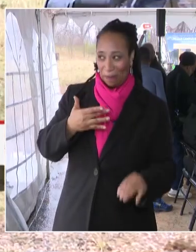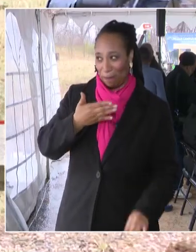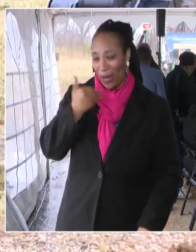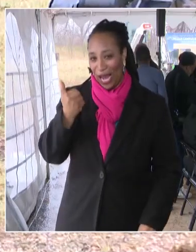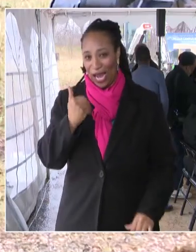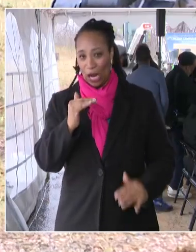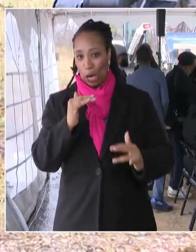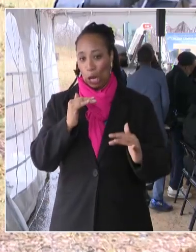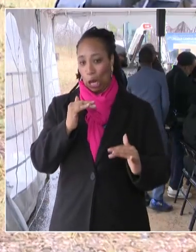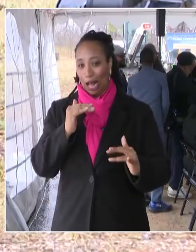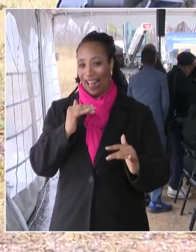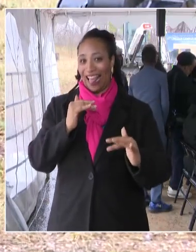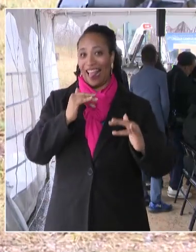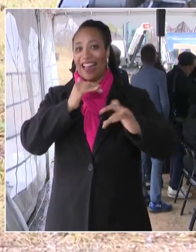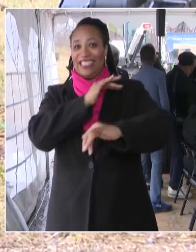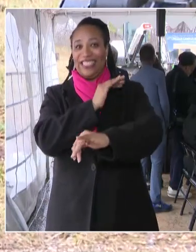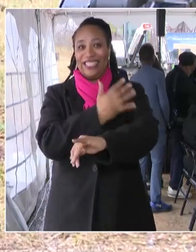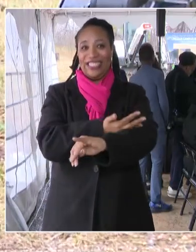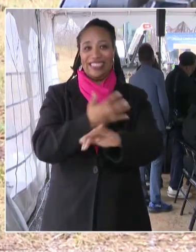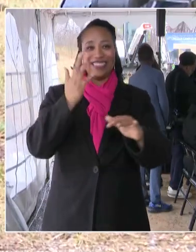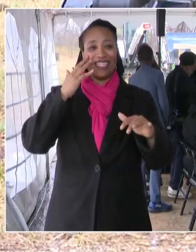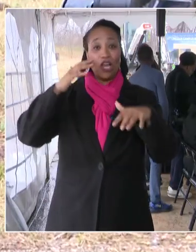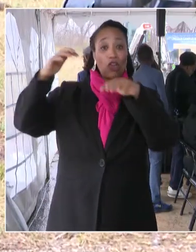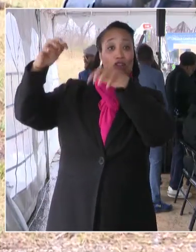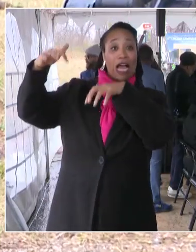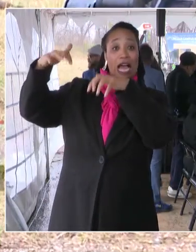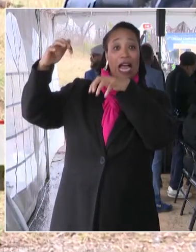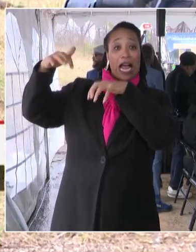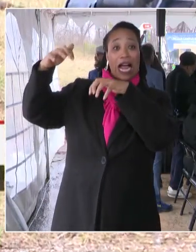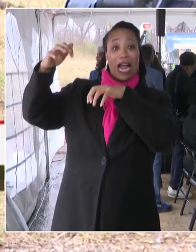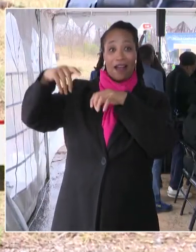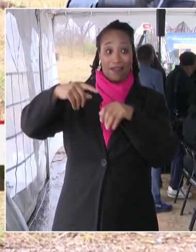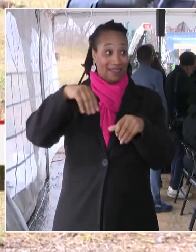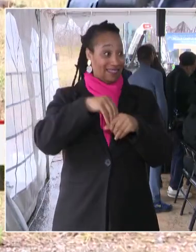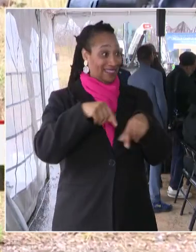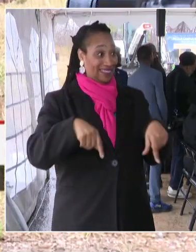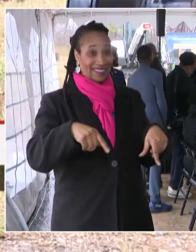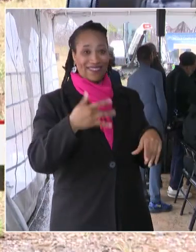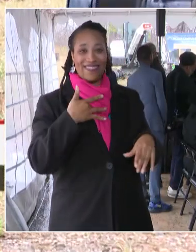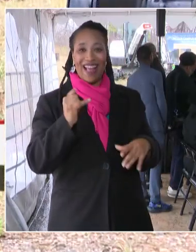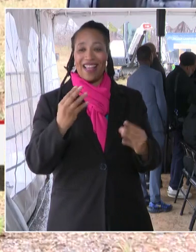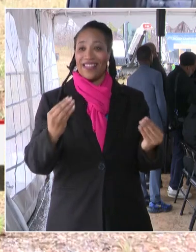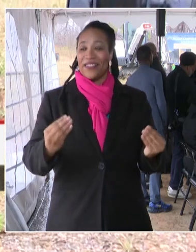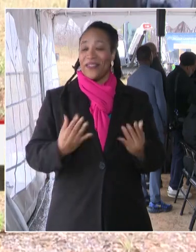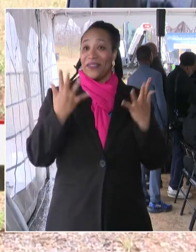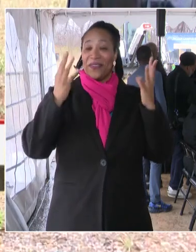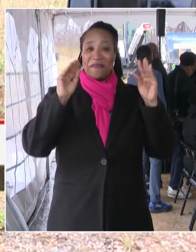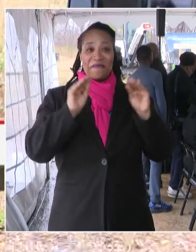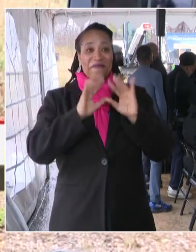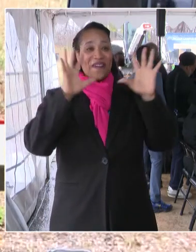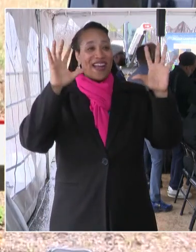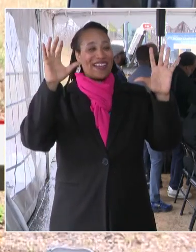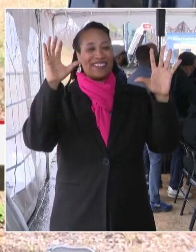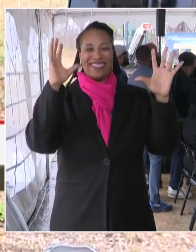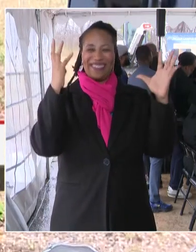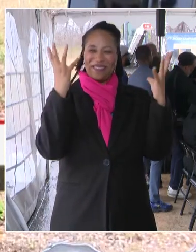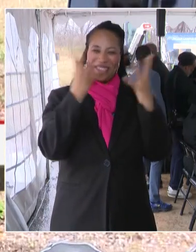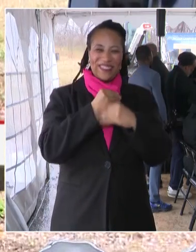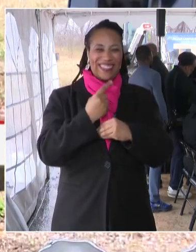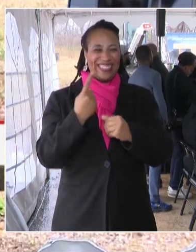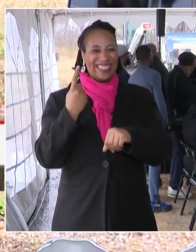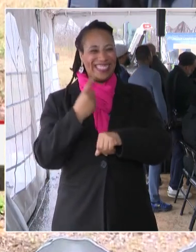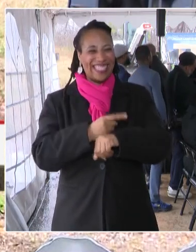was right. It might be raining out there, but inside this tent, it is shining bright because it is a lovely day. There's a lot of work